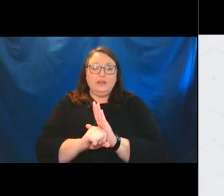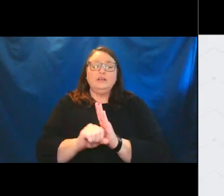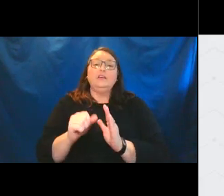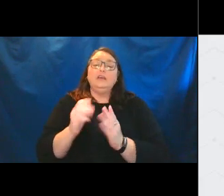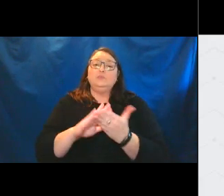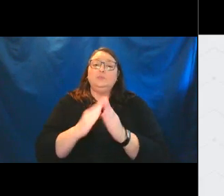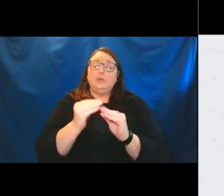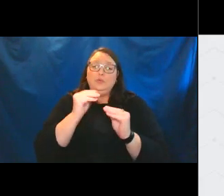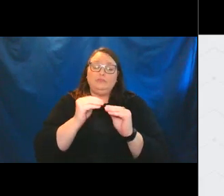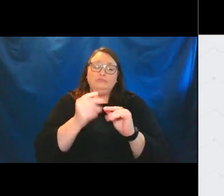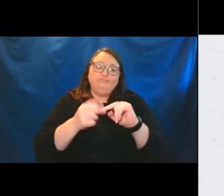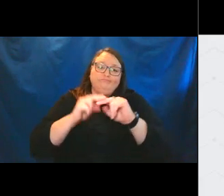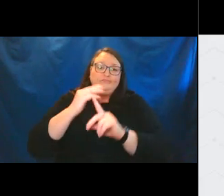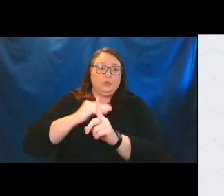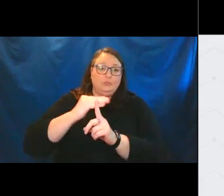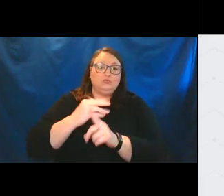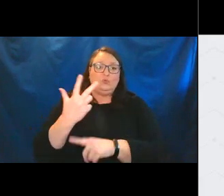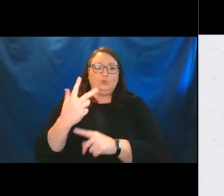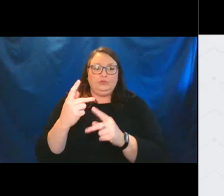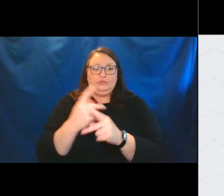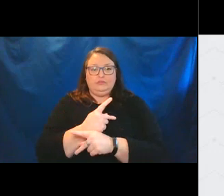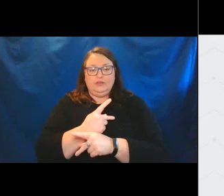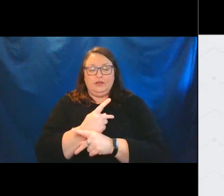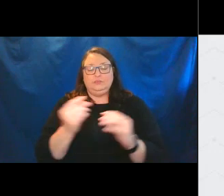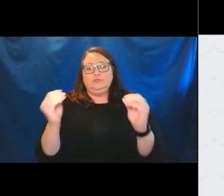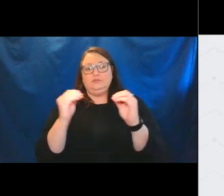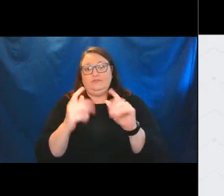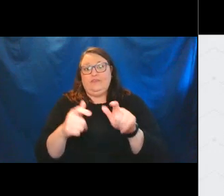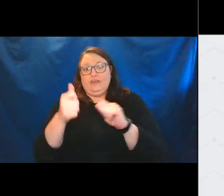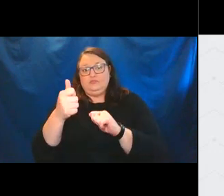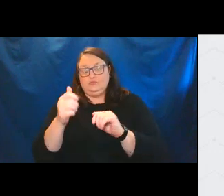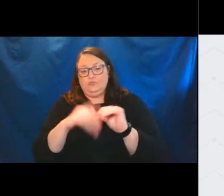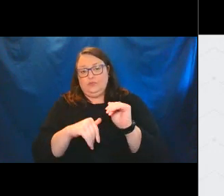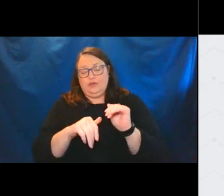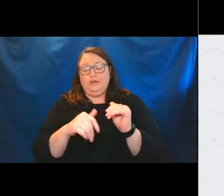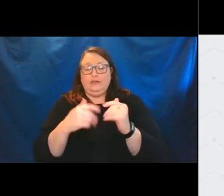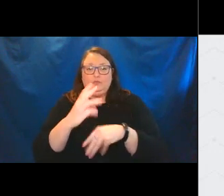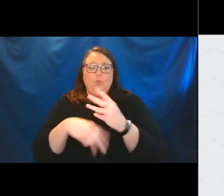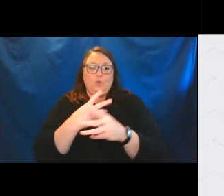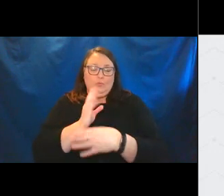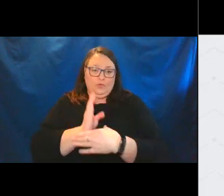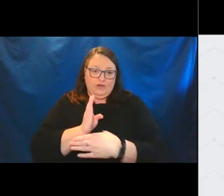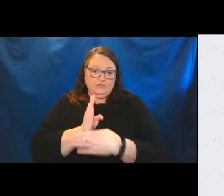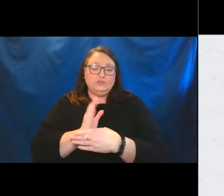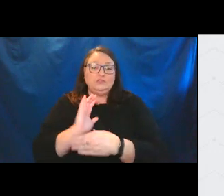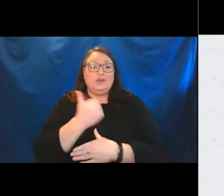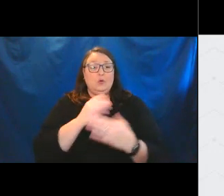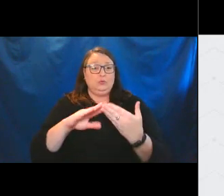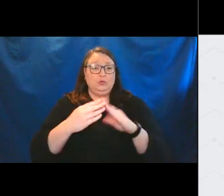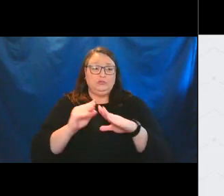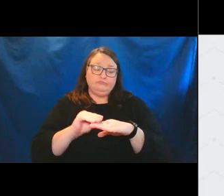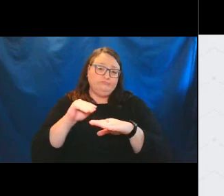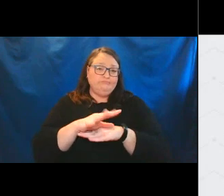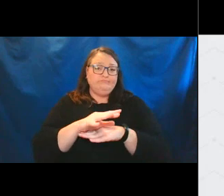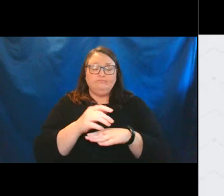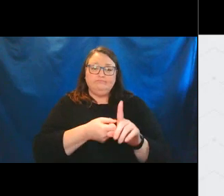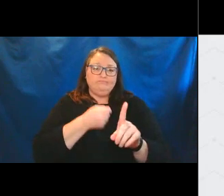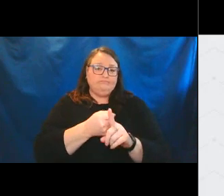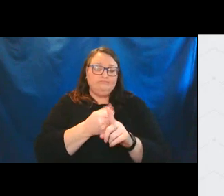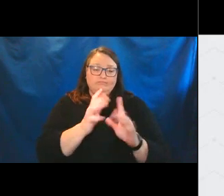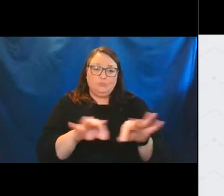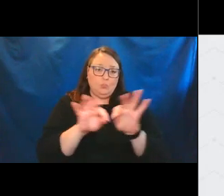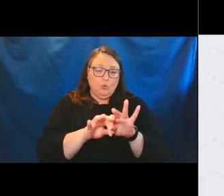average. And so our Alaskan communities, especially Indigenous, are experiencing very significant impacts. The scale of our state as well,